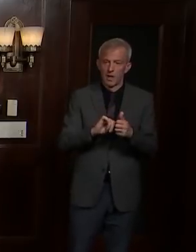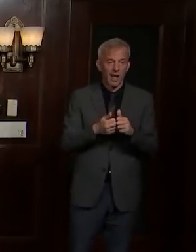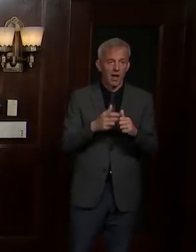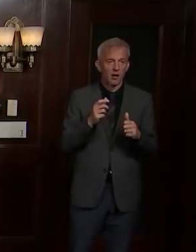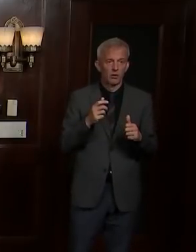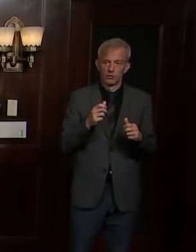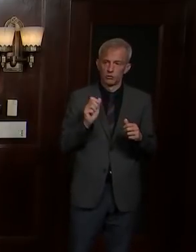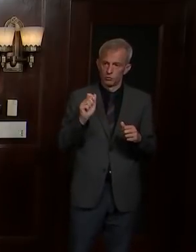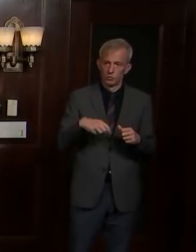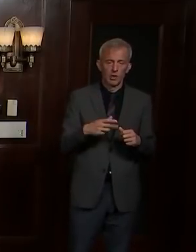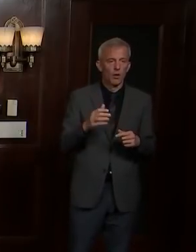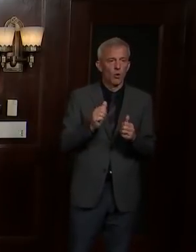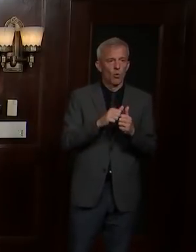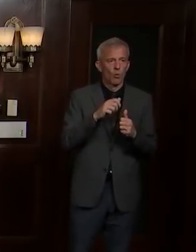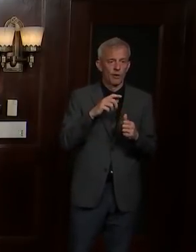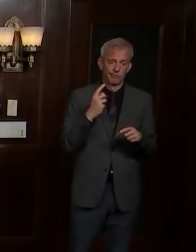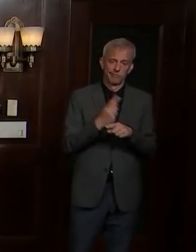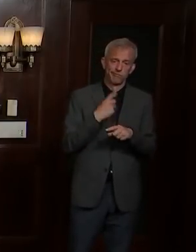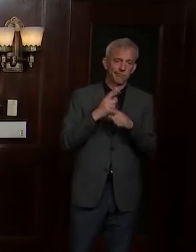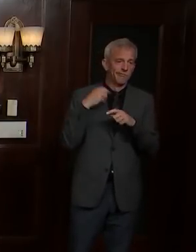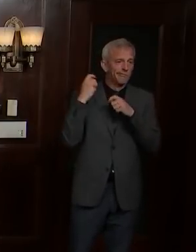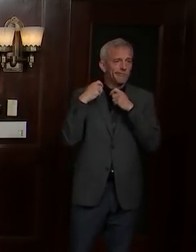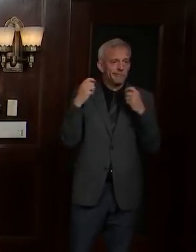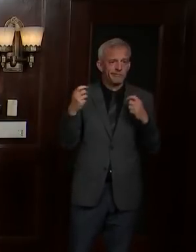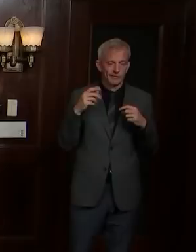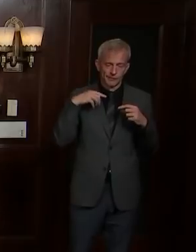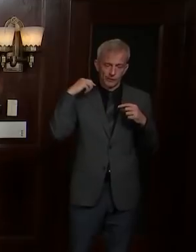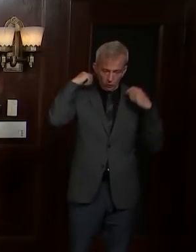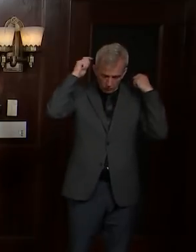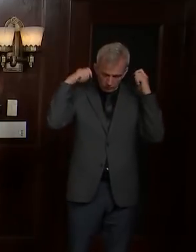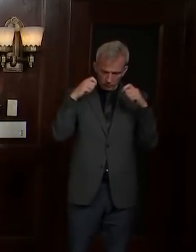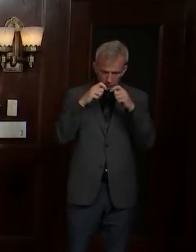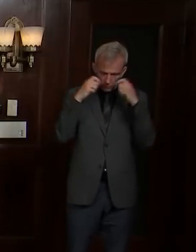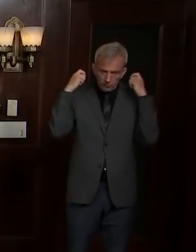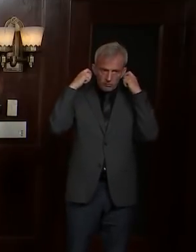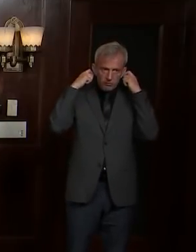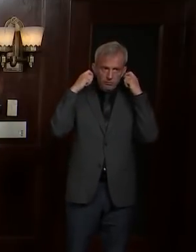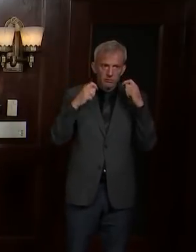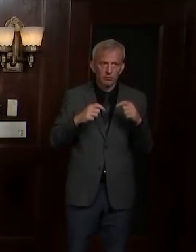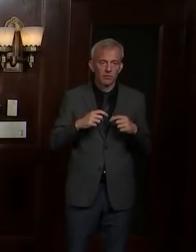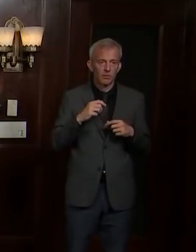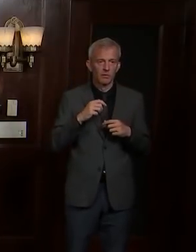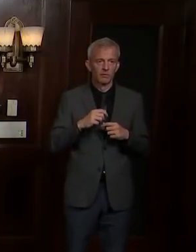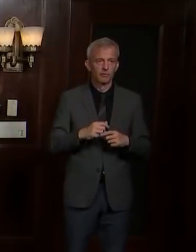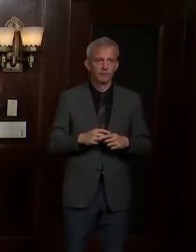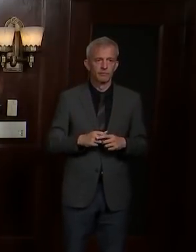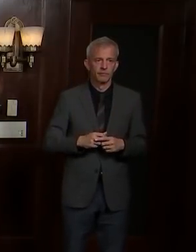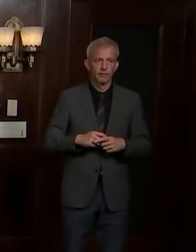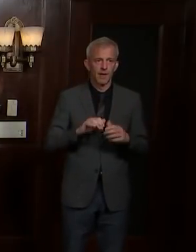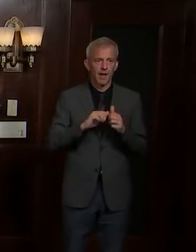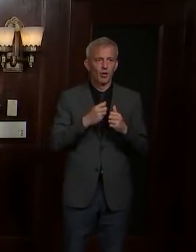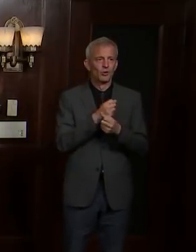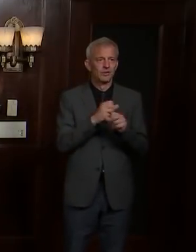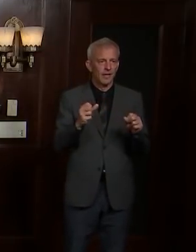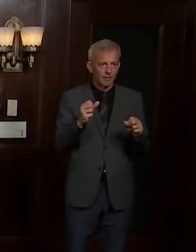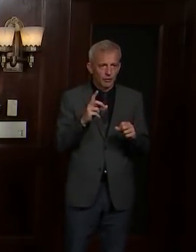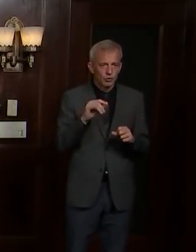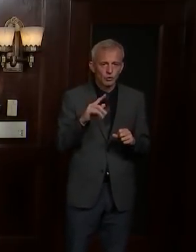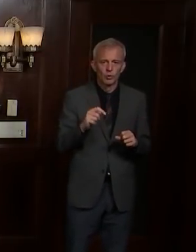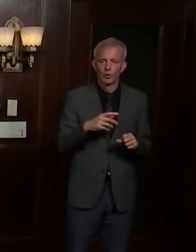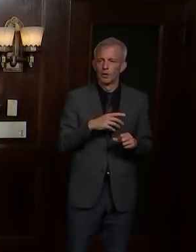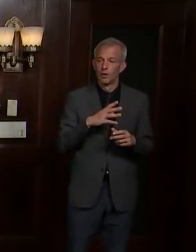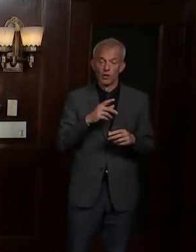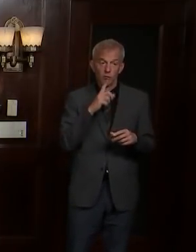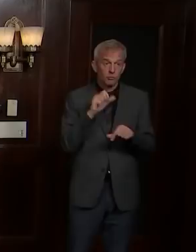able to effectively cover your nose and mouth, not just letting it droop down with an opening here. Kind of hacks that you can do at home,